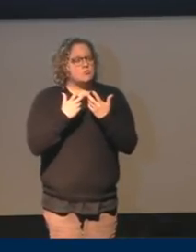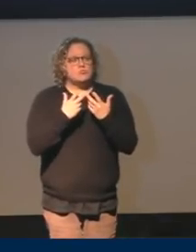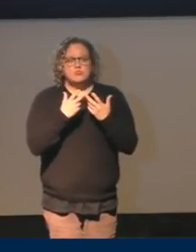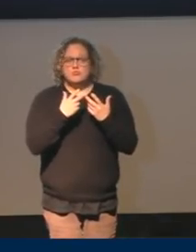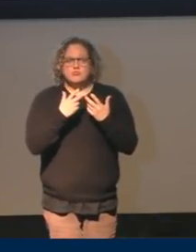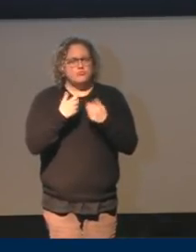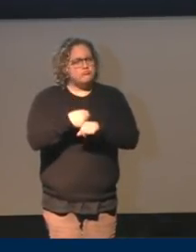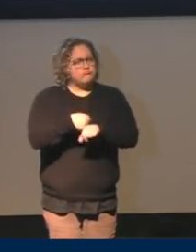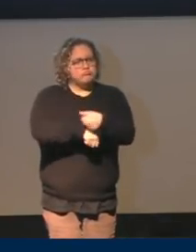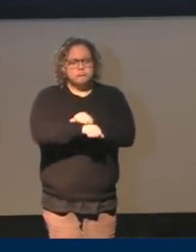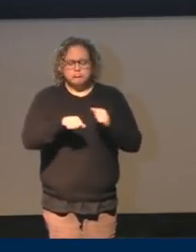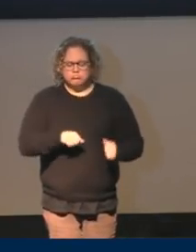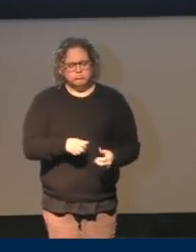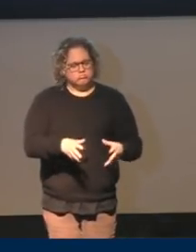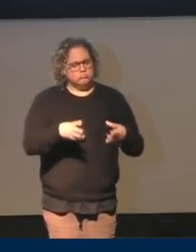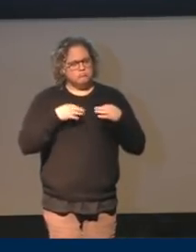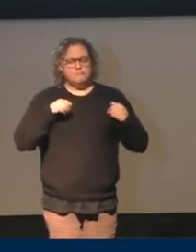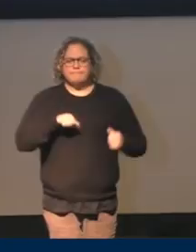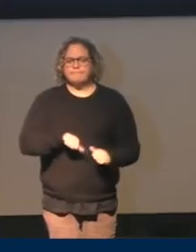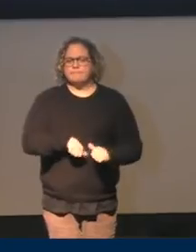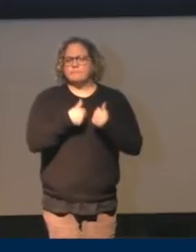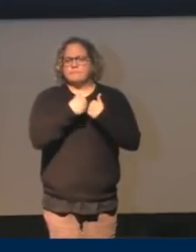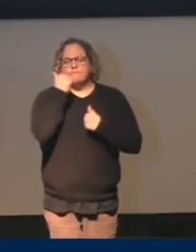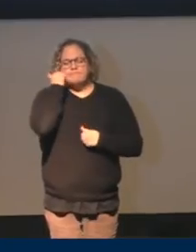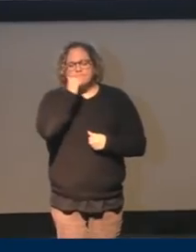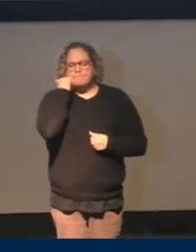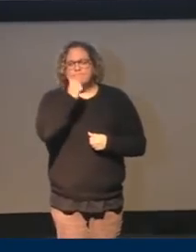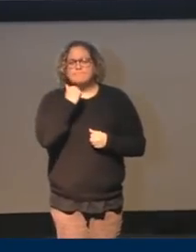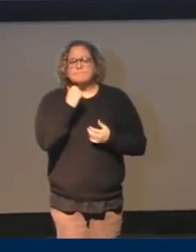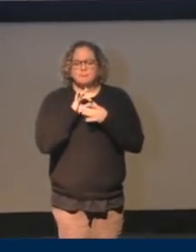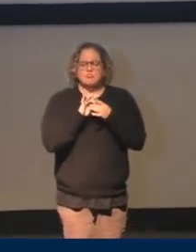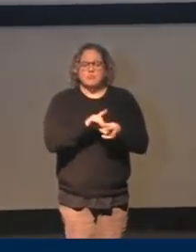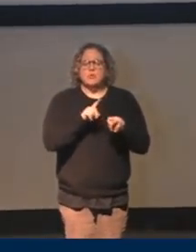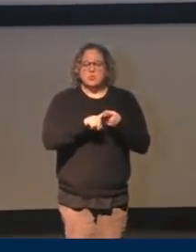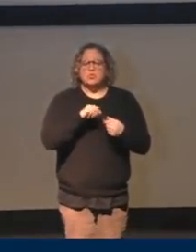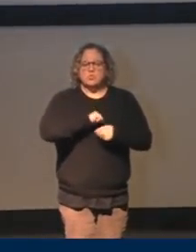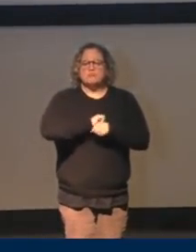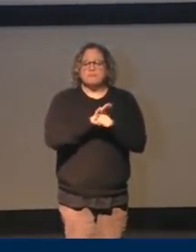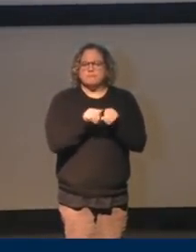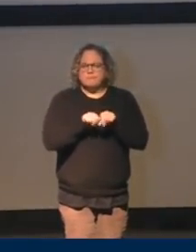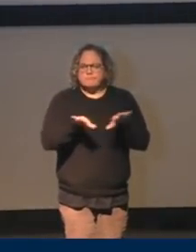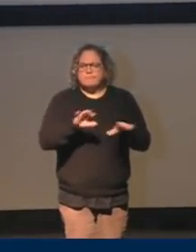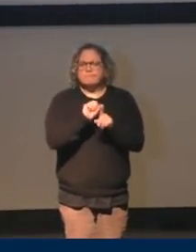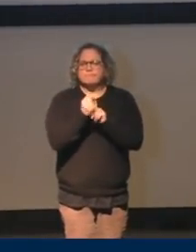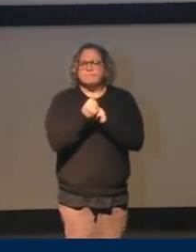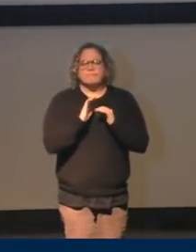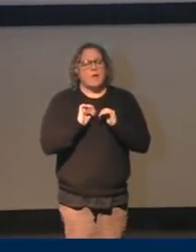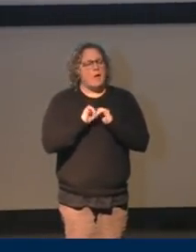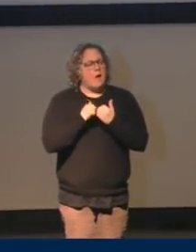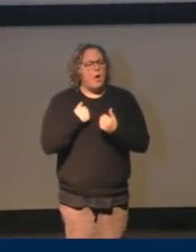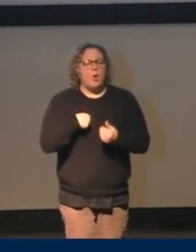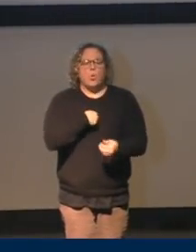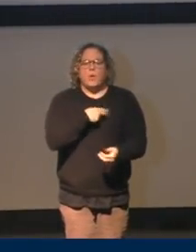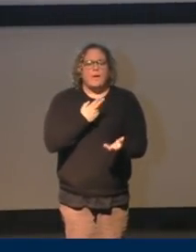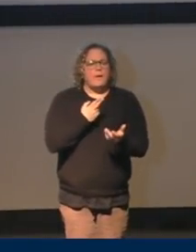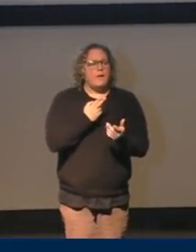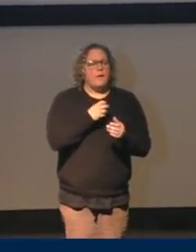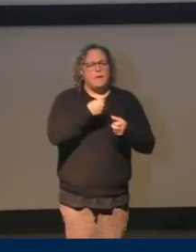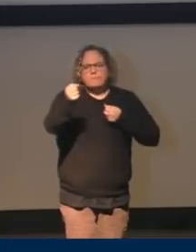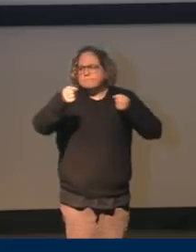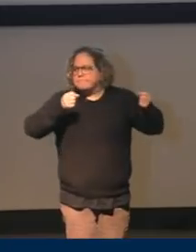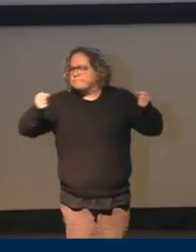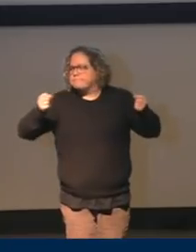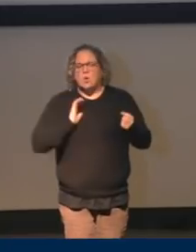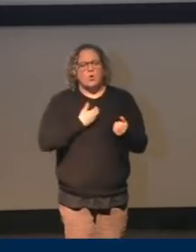daily challenges that we have regarding the pandemic situation and how our nurses are being deployed. The new